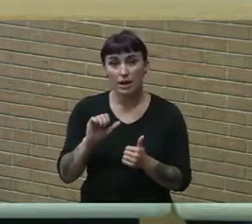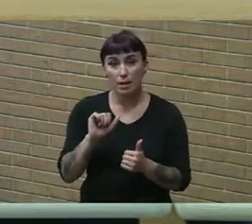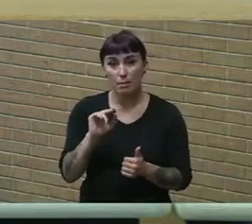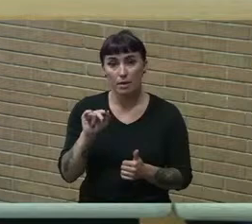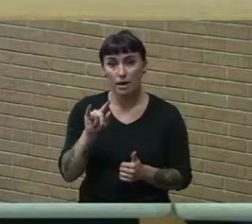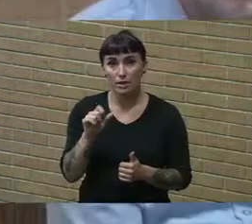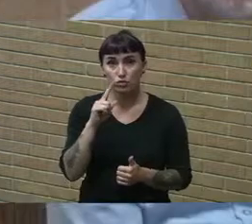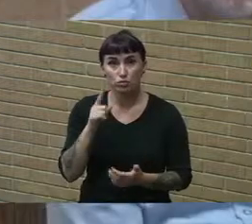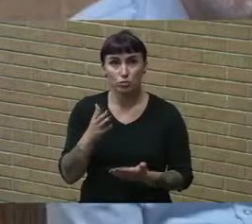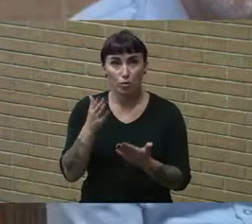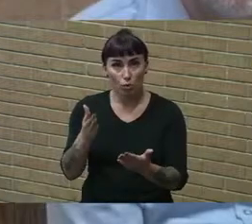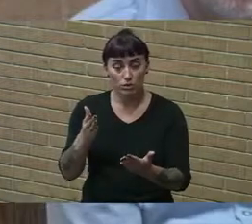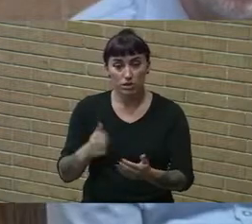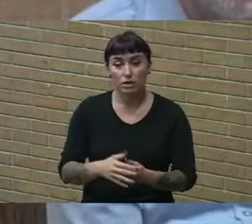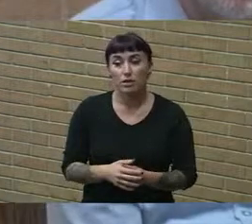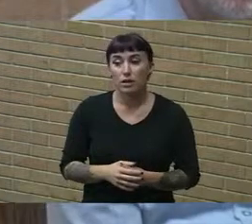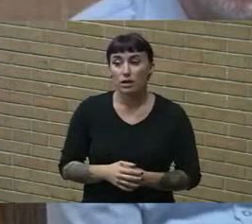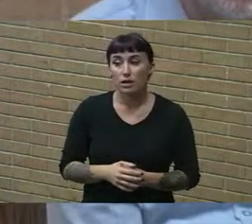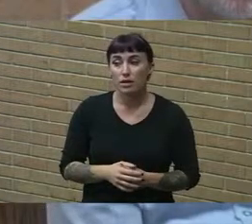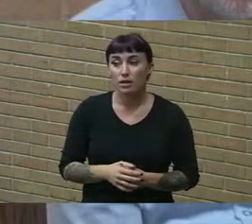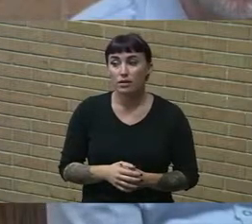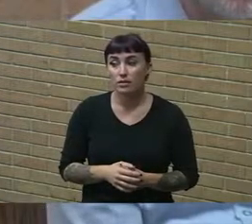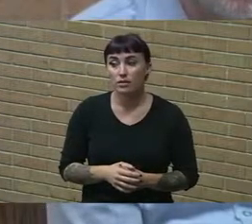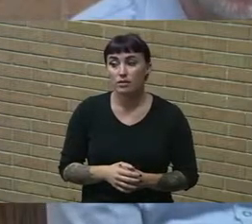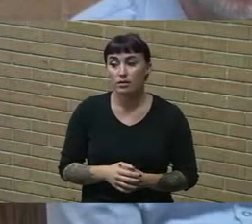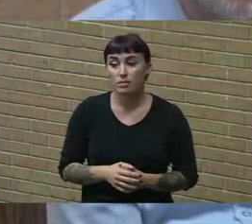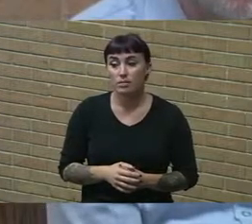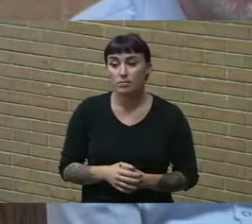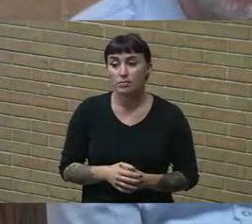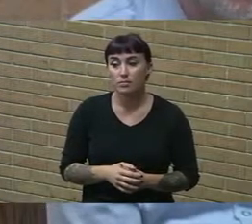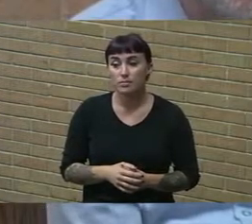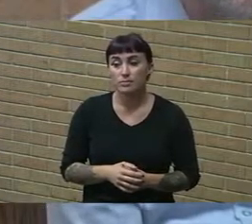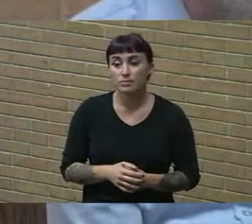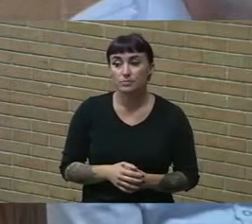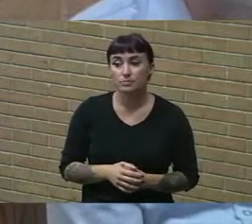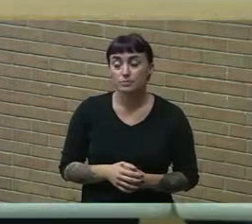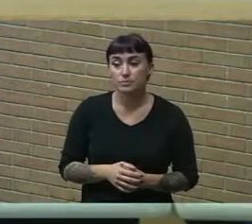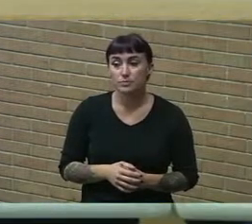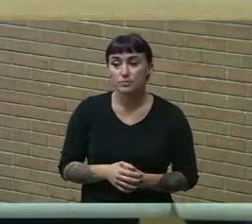you're proposing, and the